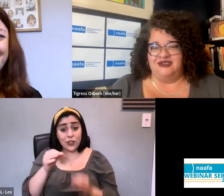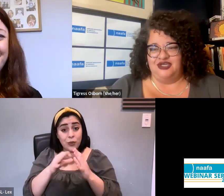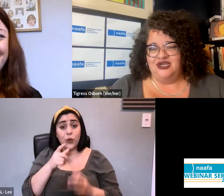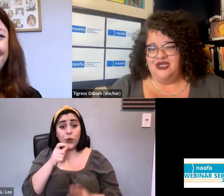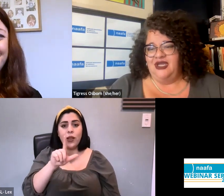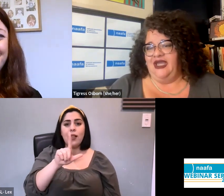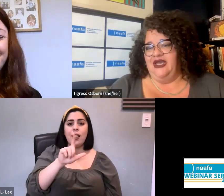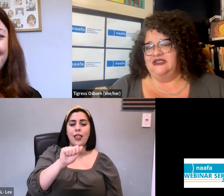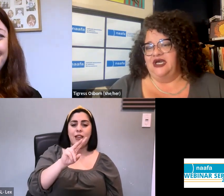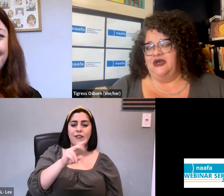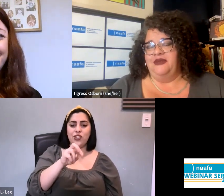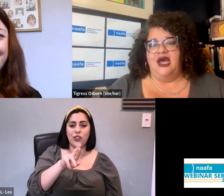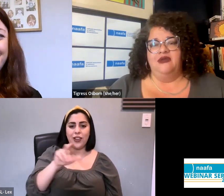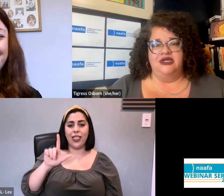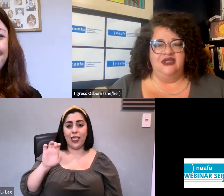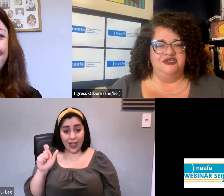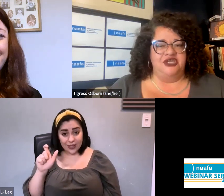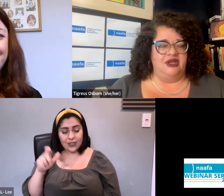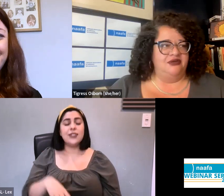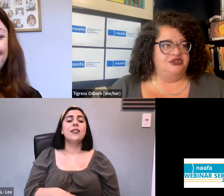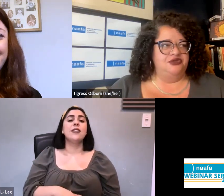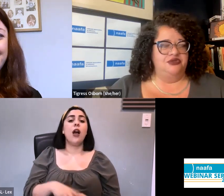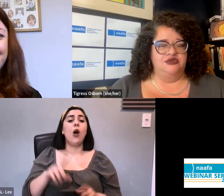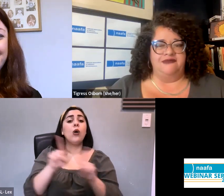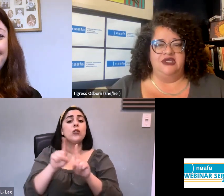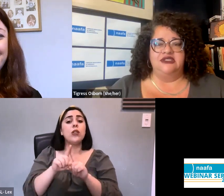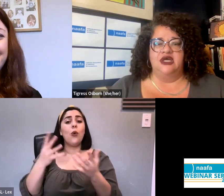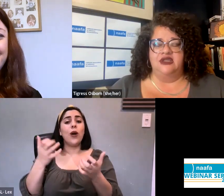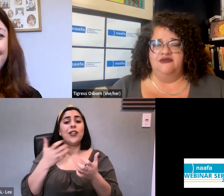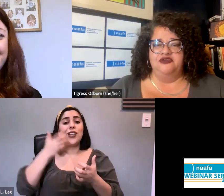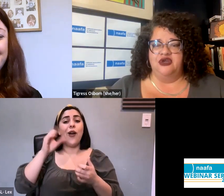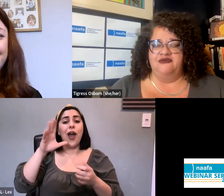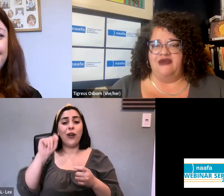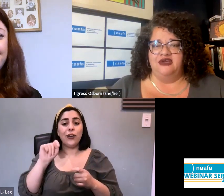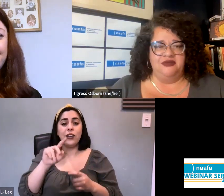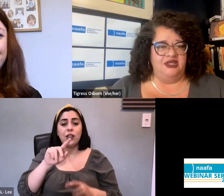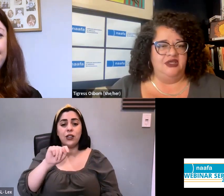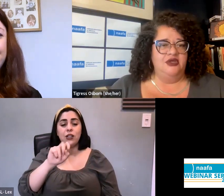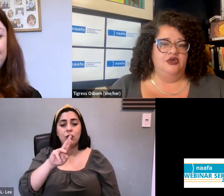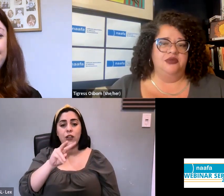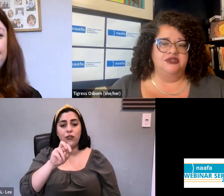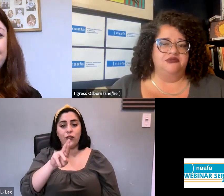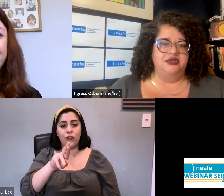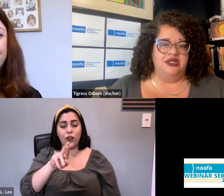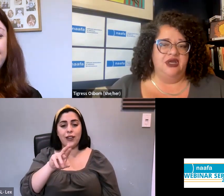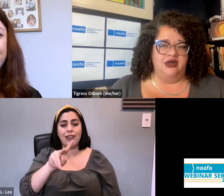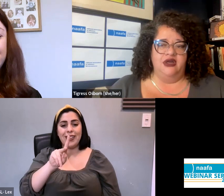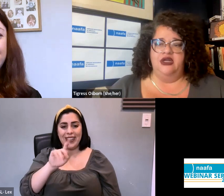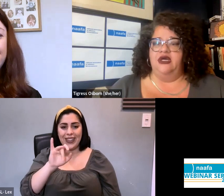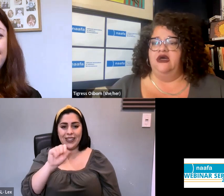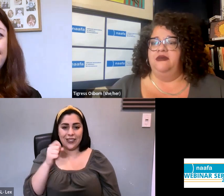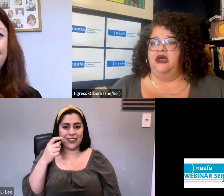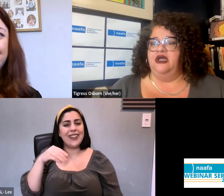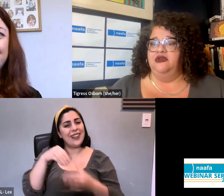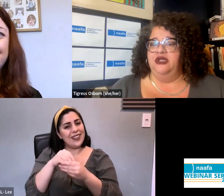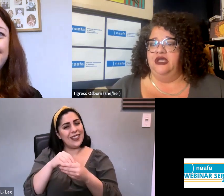and Lavender. And I want to give a shout out to Trevor Keyson and the Future of NAFA Committee, who worked really